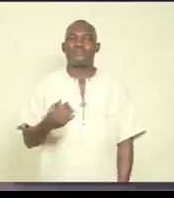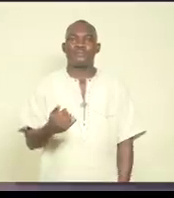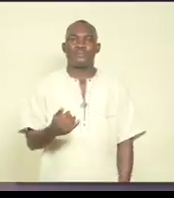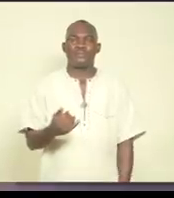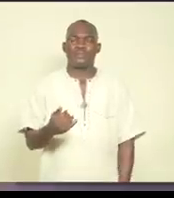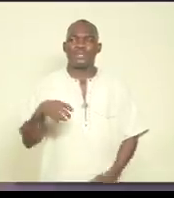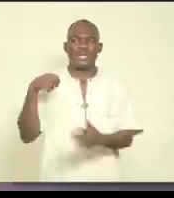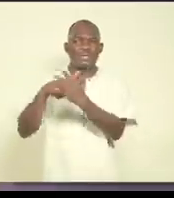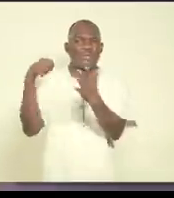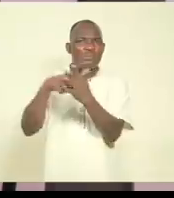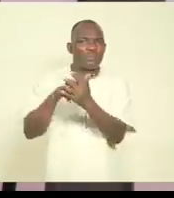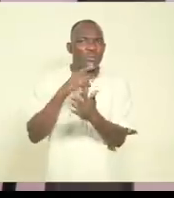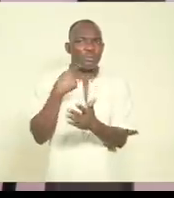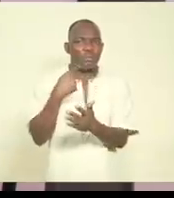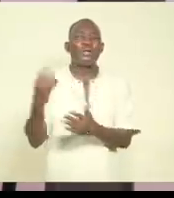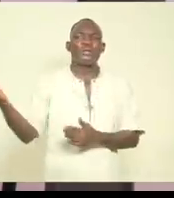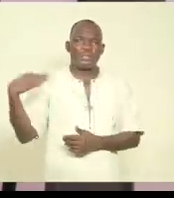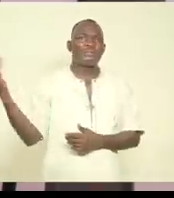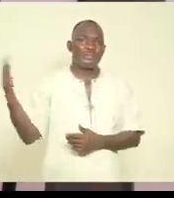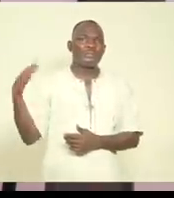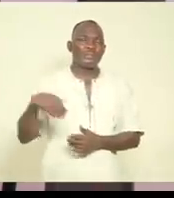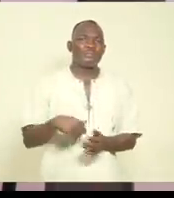I see, come in.